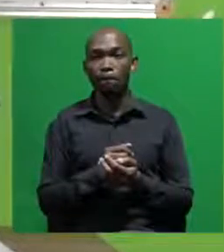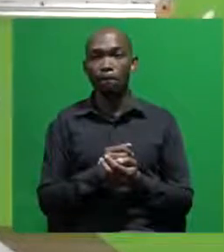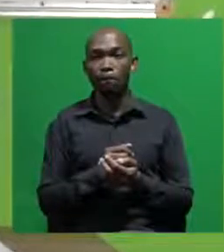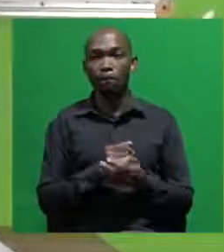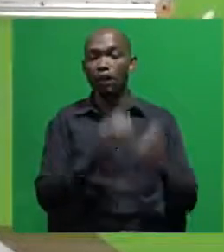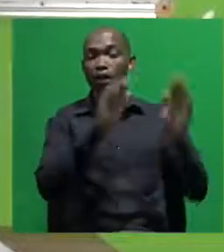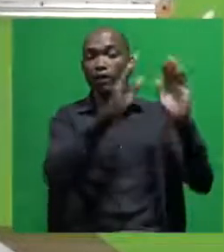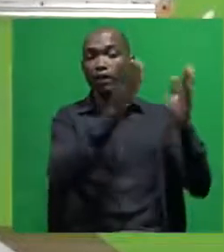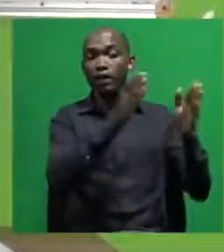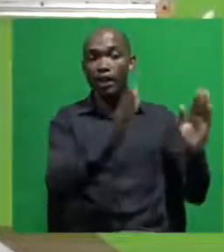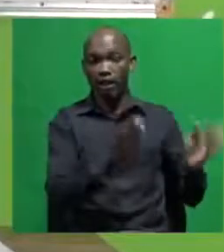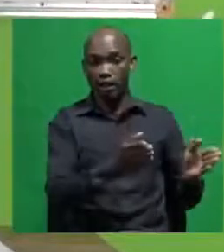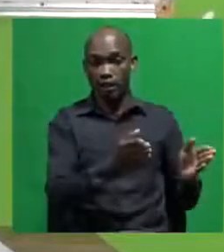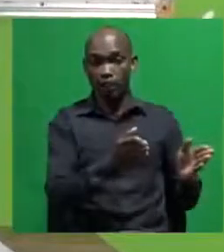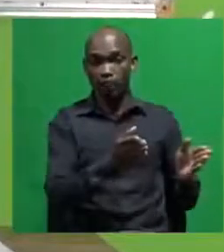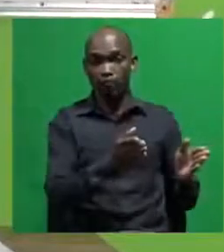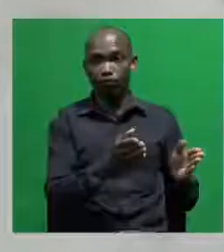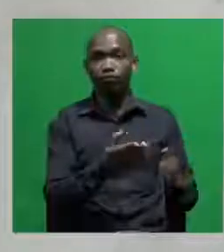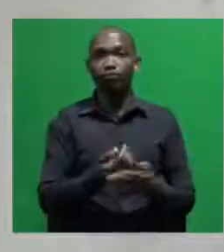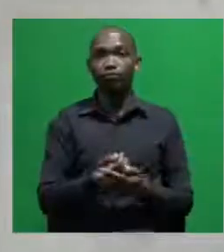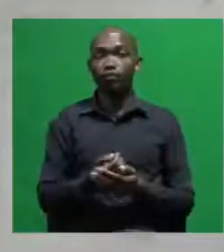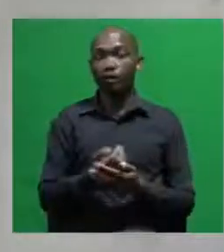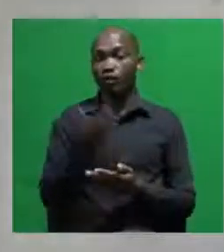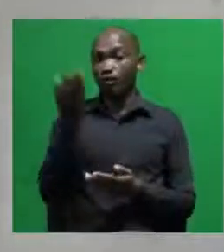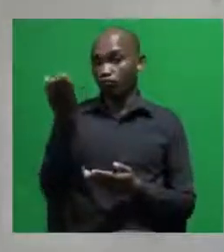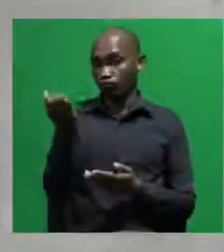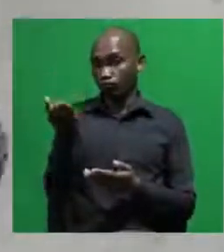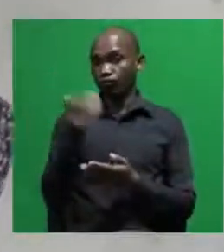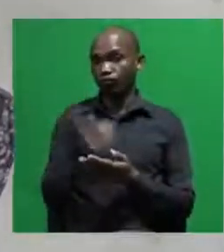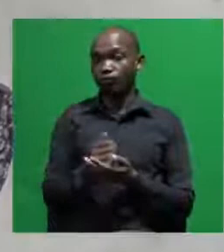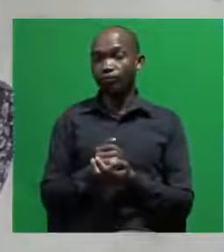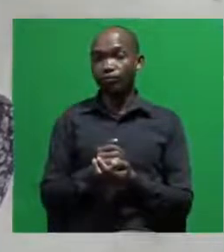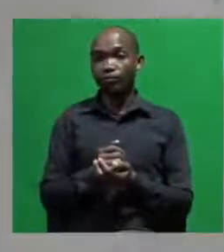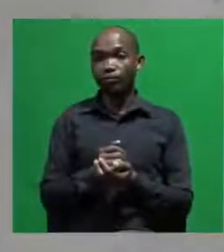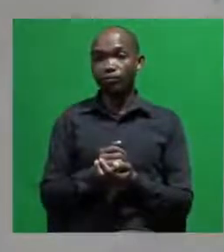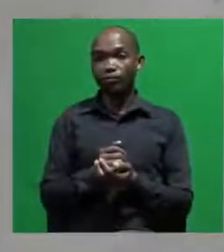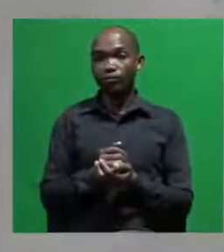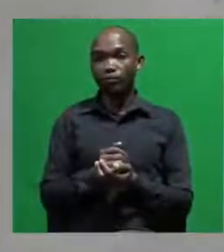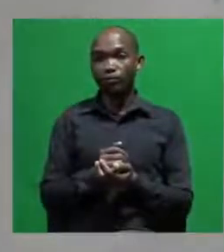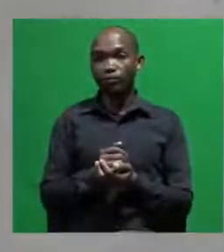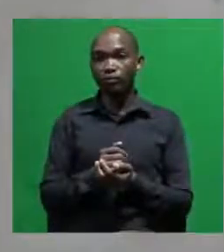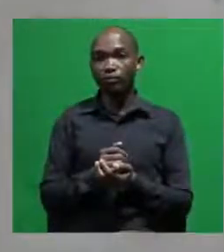the diagram for the cylindrical object.